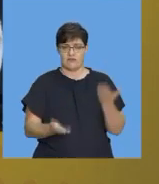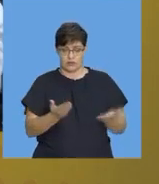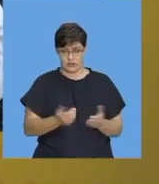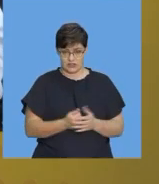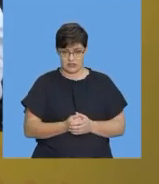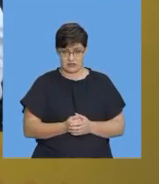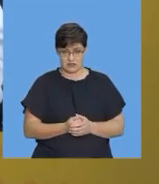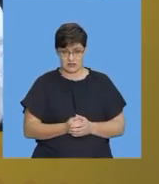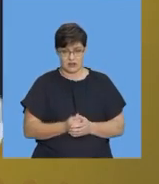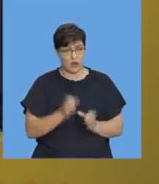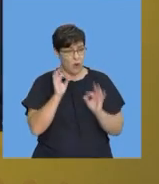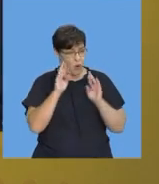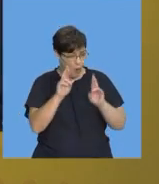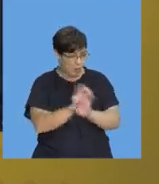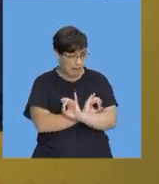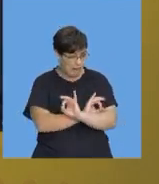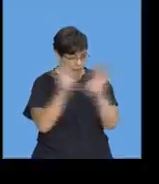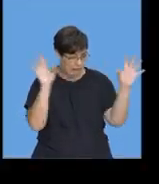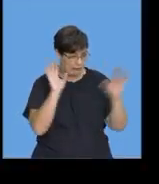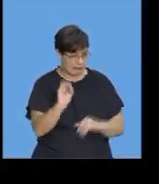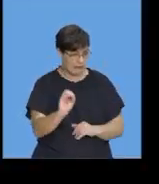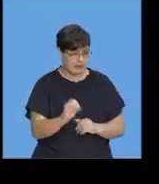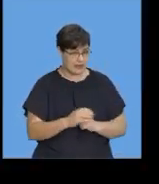it's crystal clear.